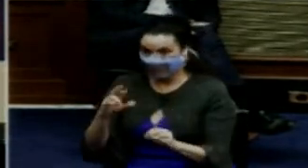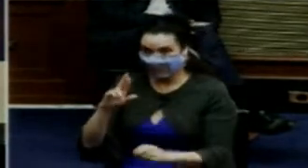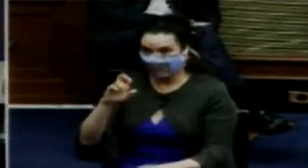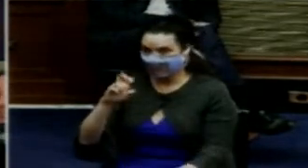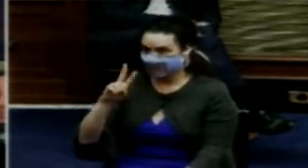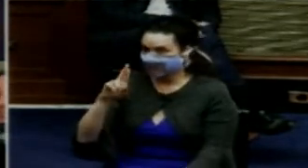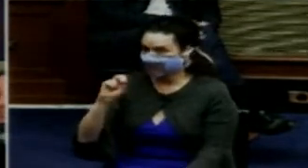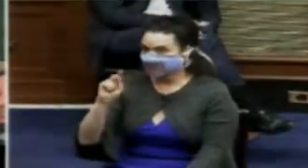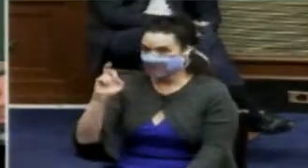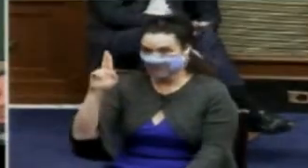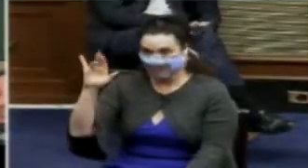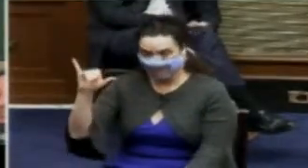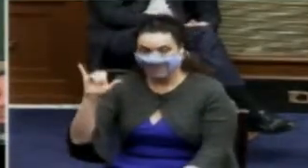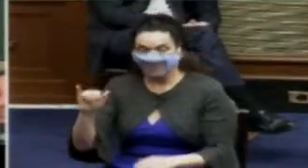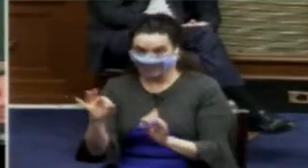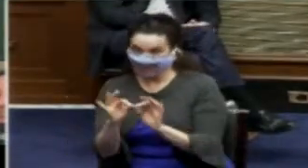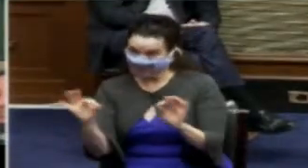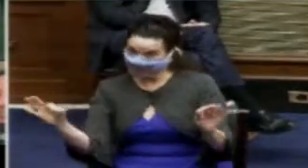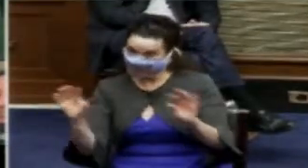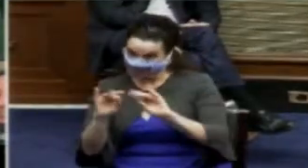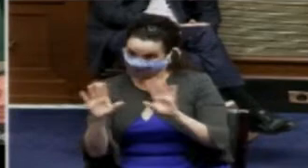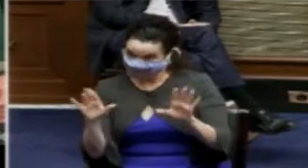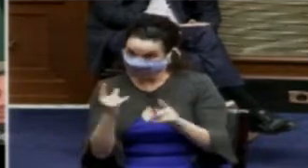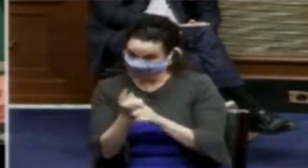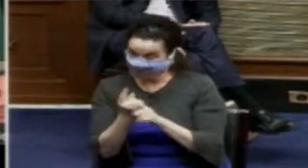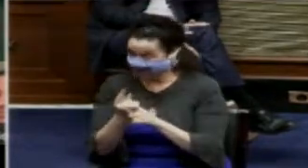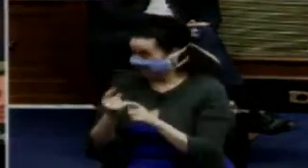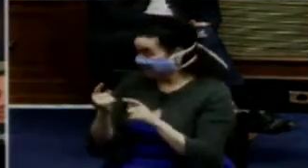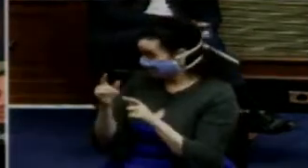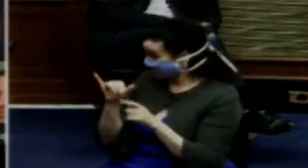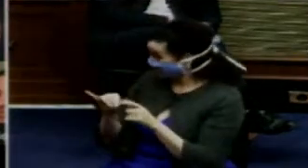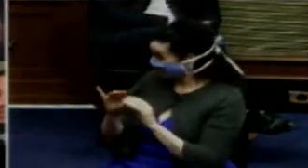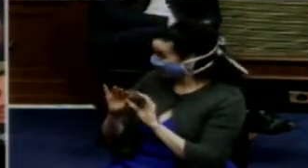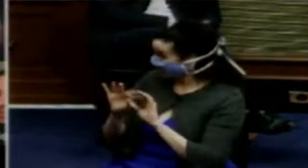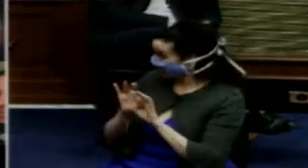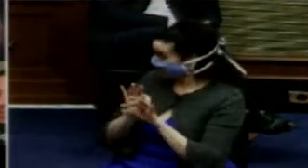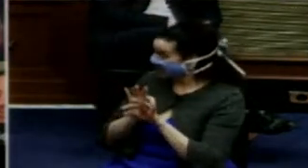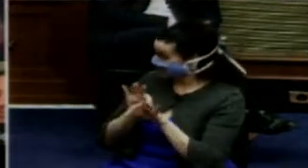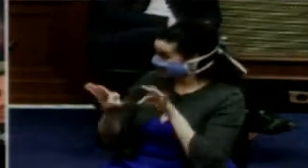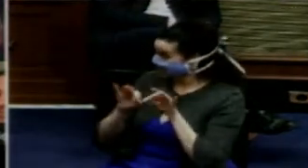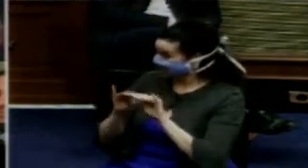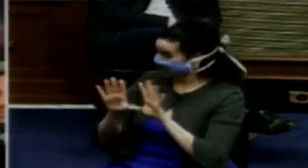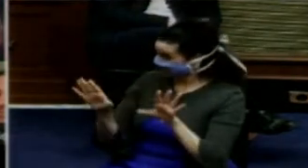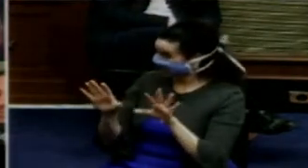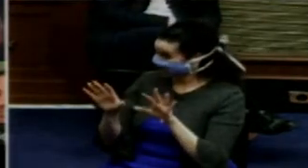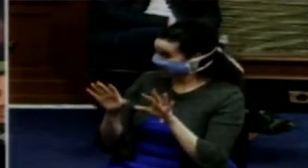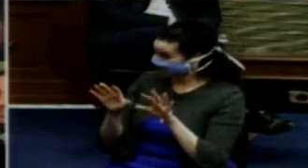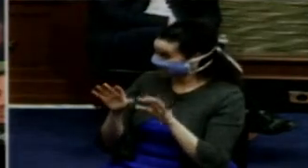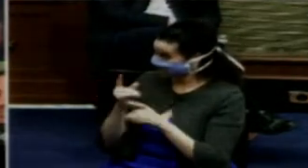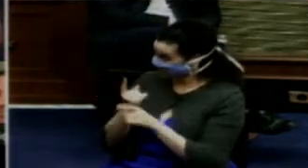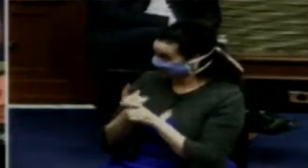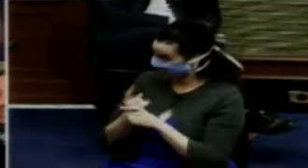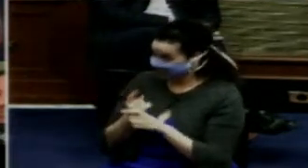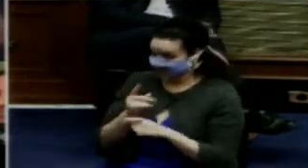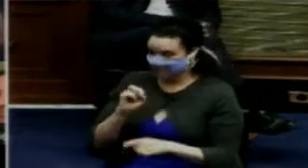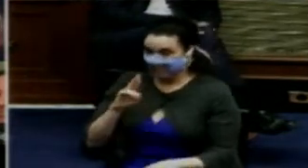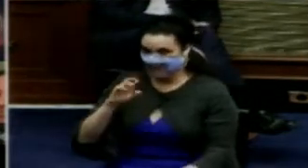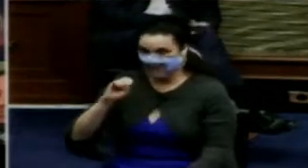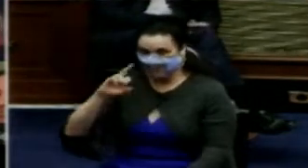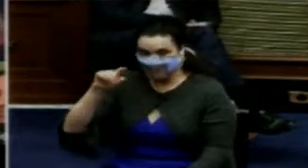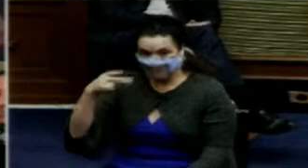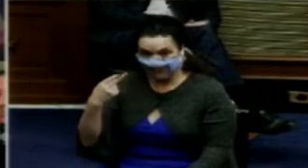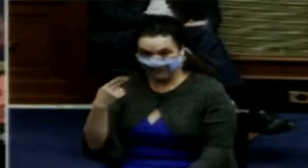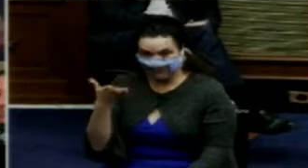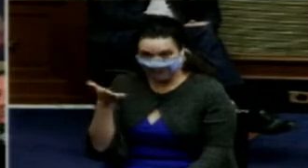It does say what it says, sir. And it means what it says. Is Mr. Smith back on